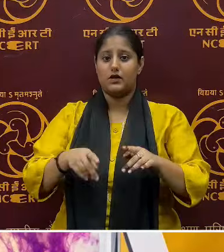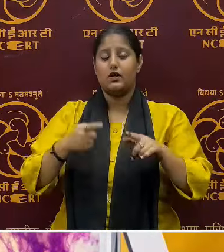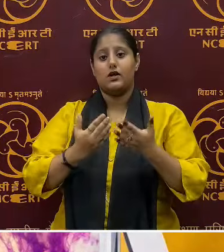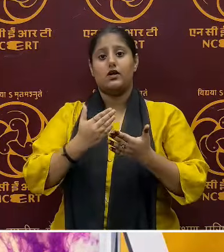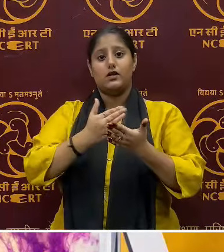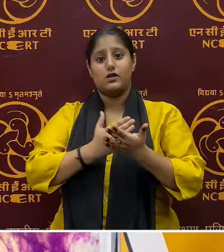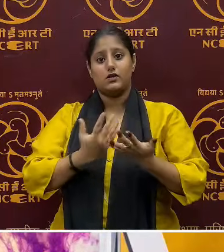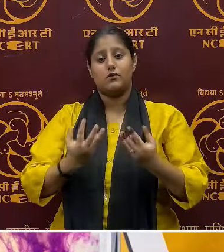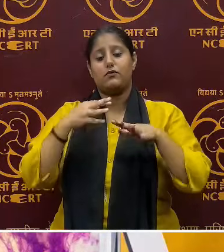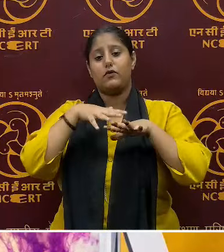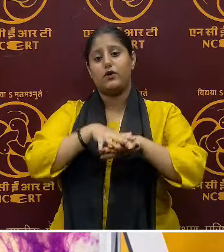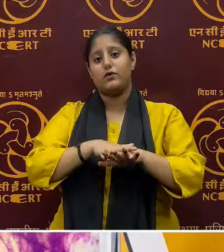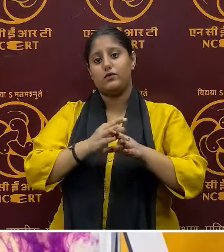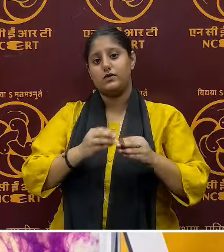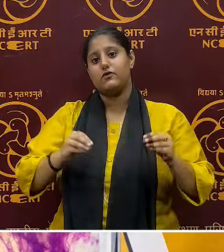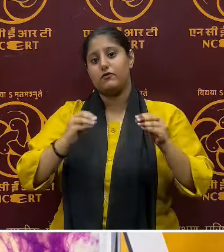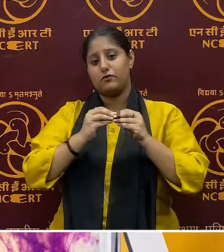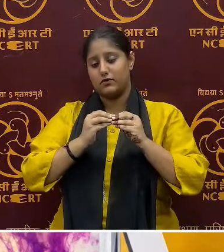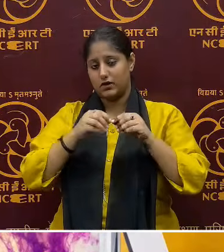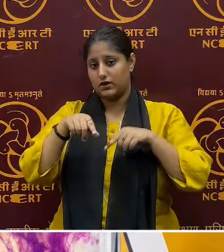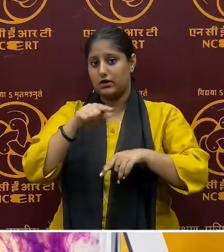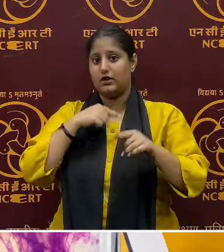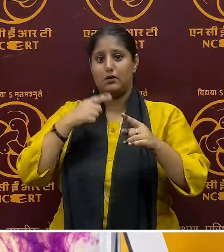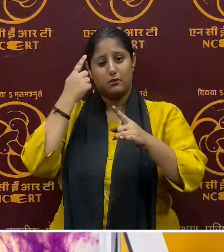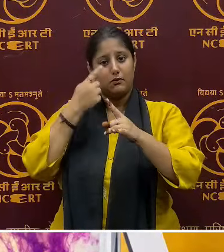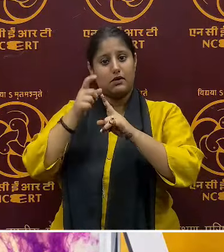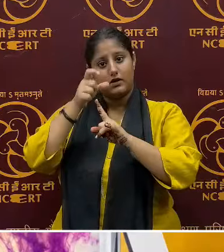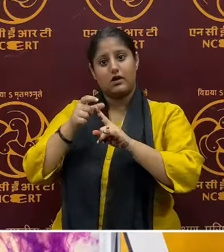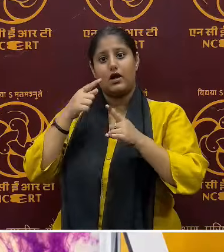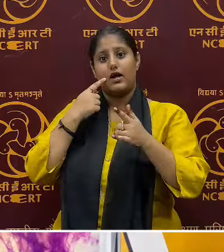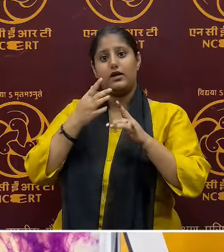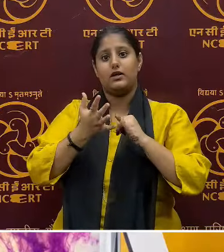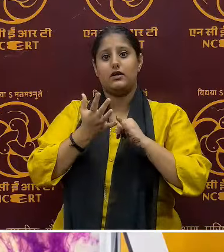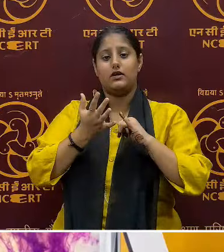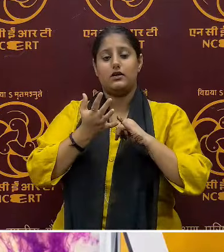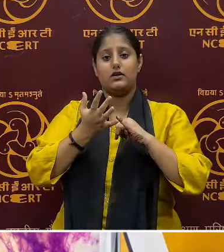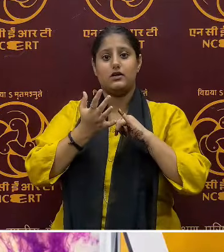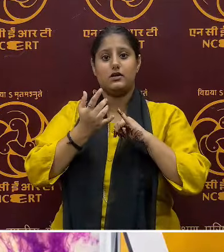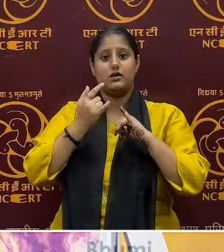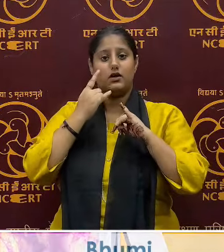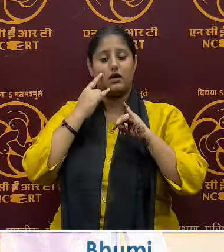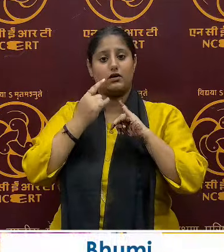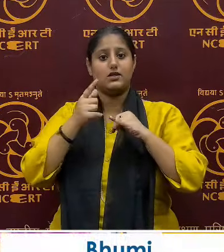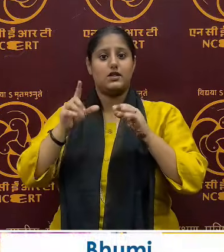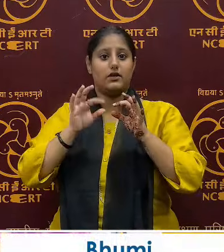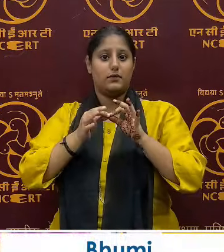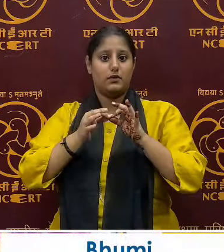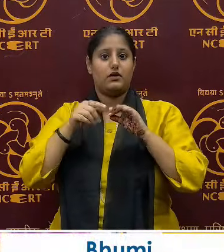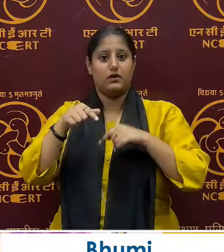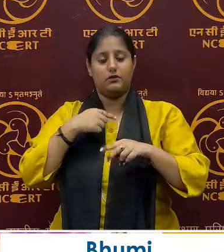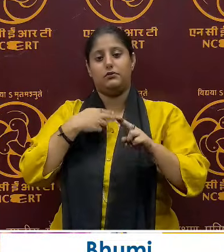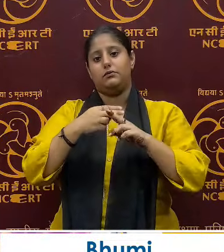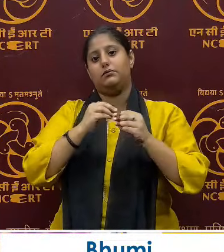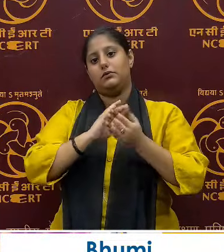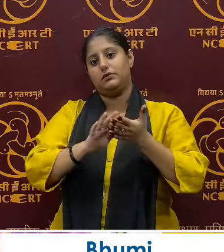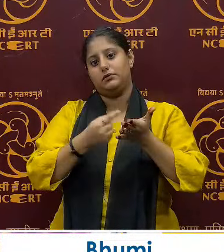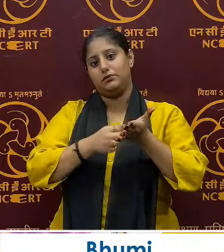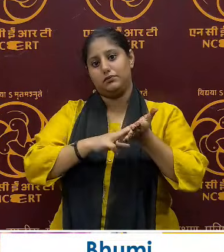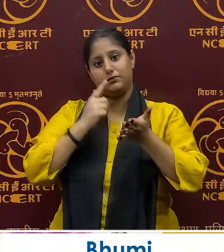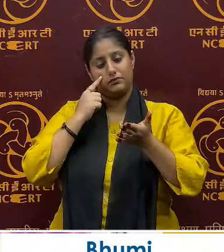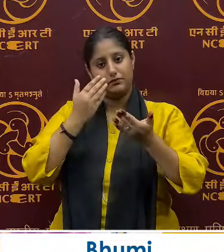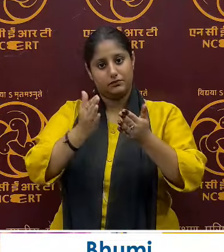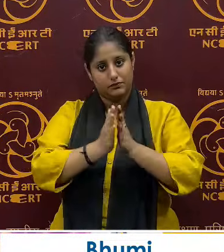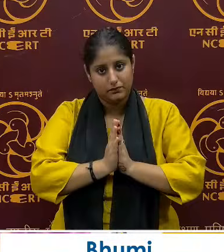all the more inclusive and engaging, we are joined by our Indian Sign Language interpreter, Ms. Bhumi. Namaskar, we welcome you to the